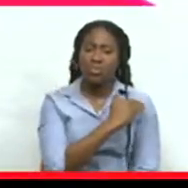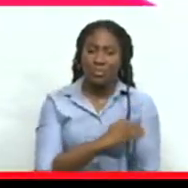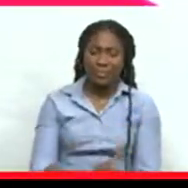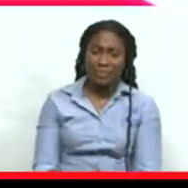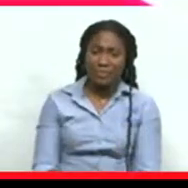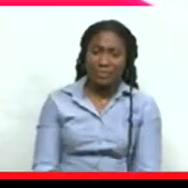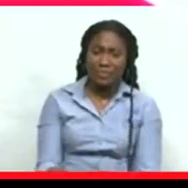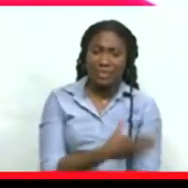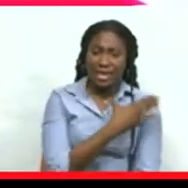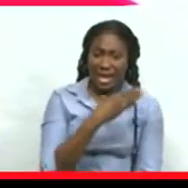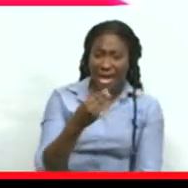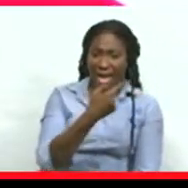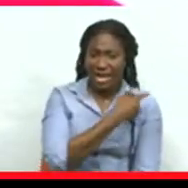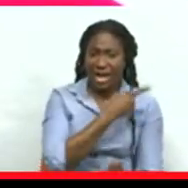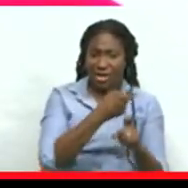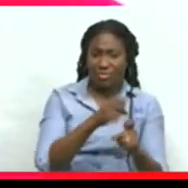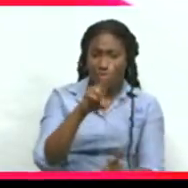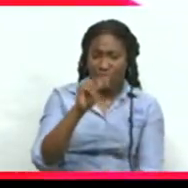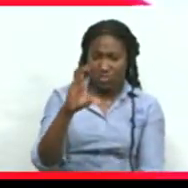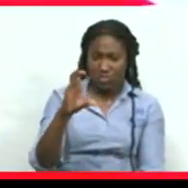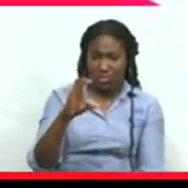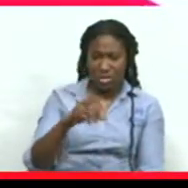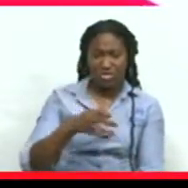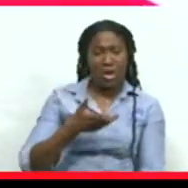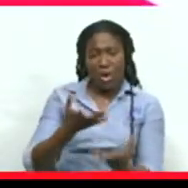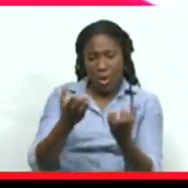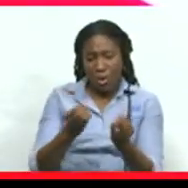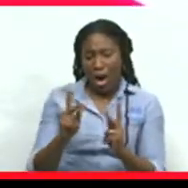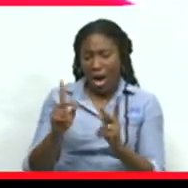Another UNC MP takes aim at the party's leadership.